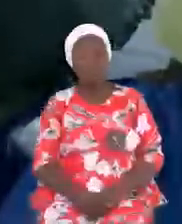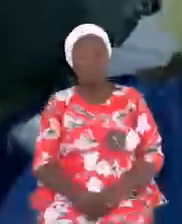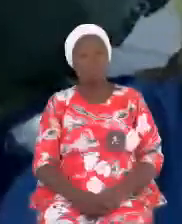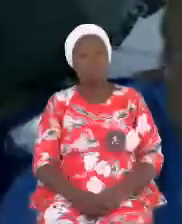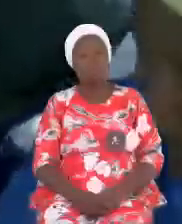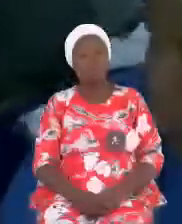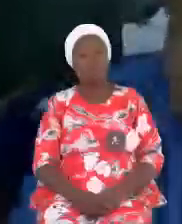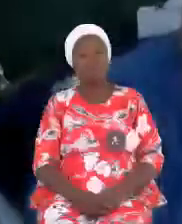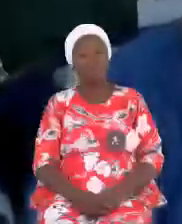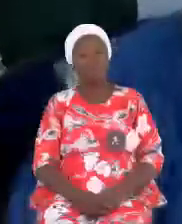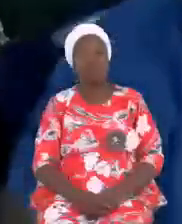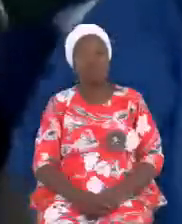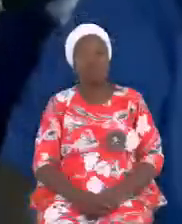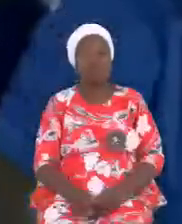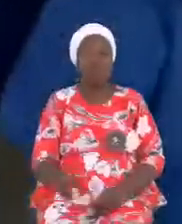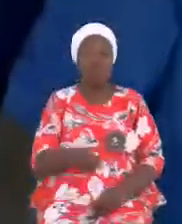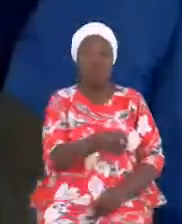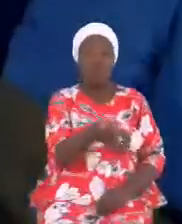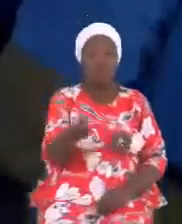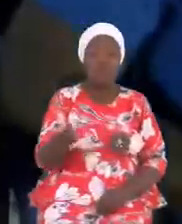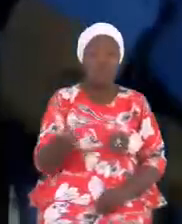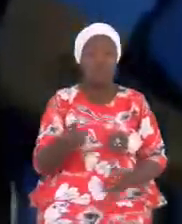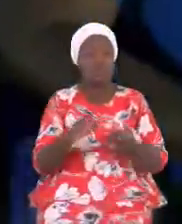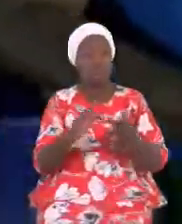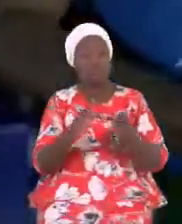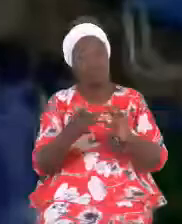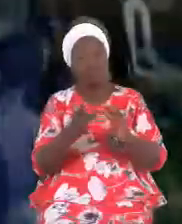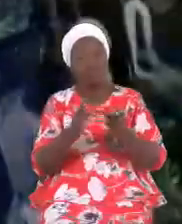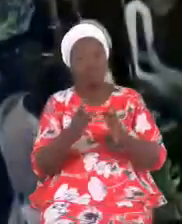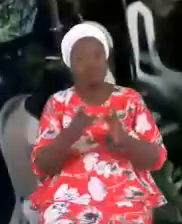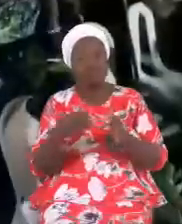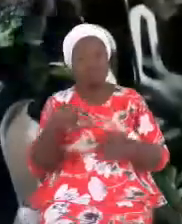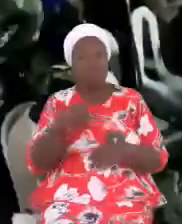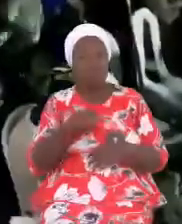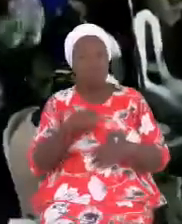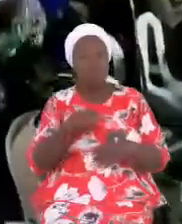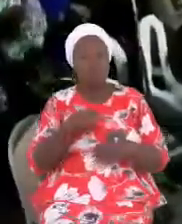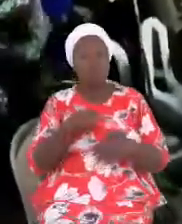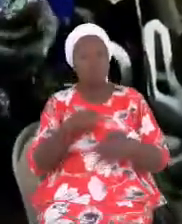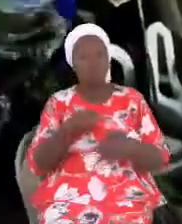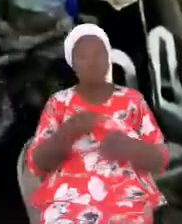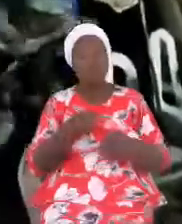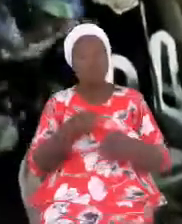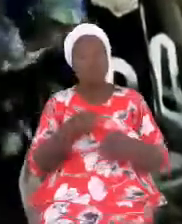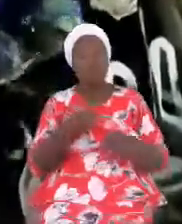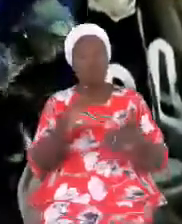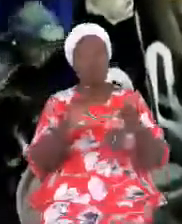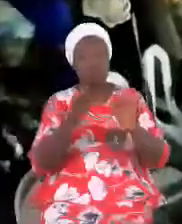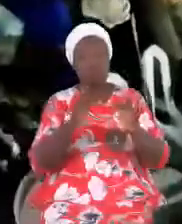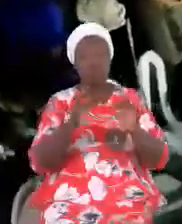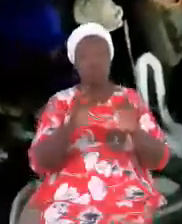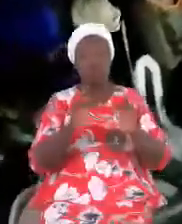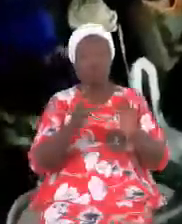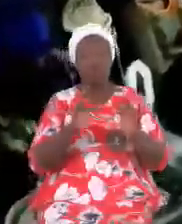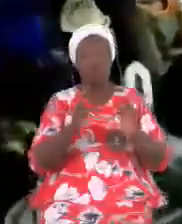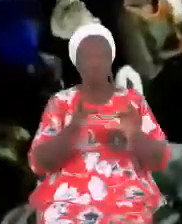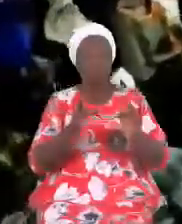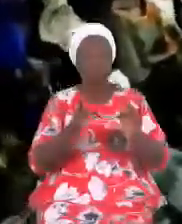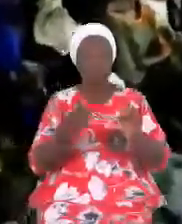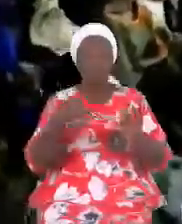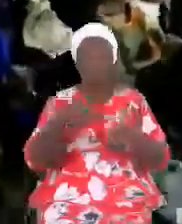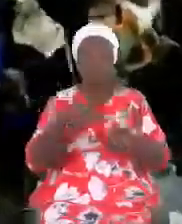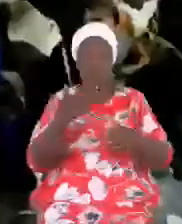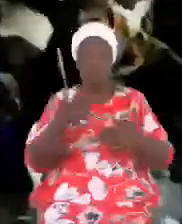Those online, we rejoice with you that you have given your life to Christ. This is the